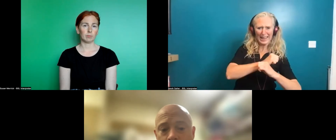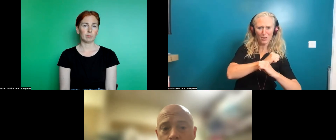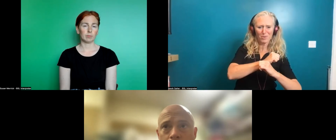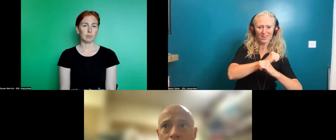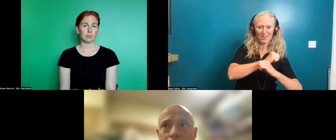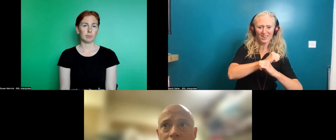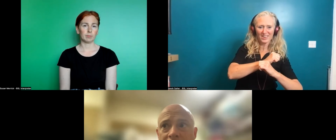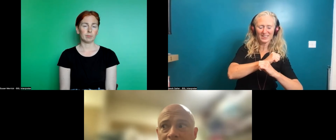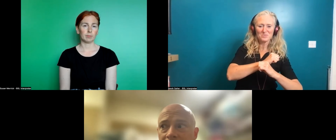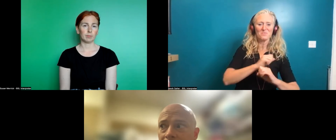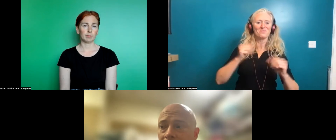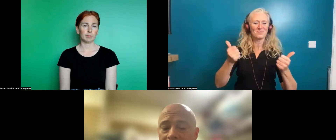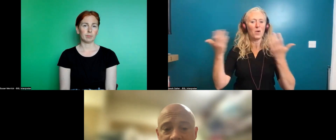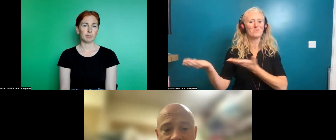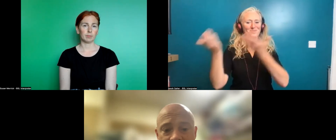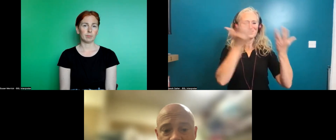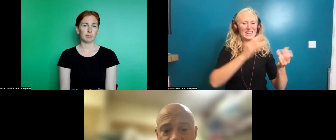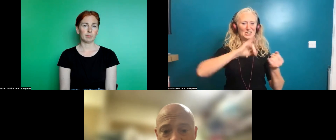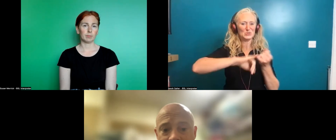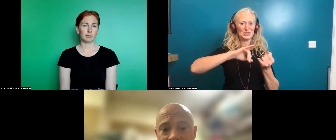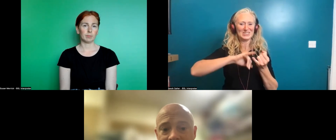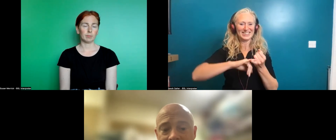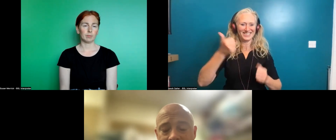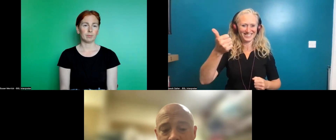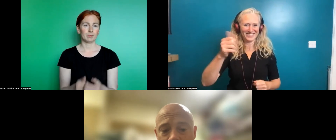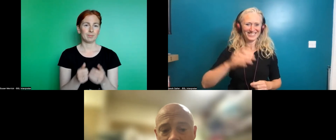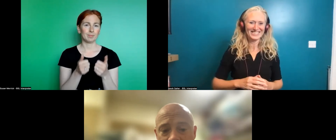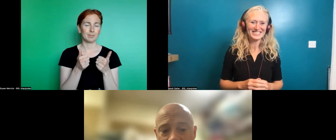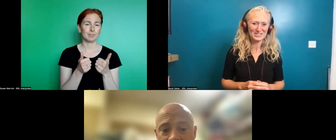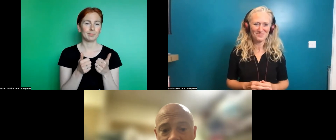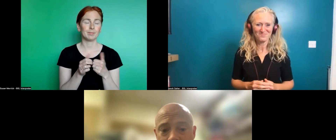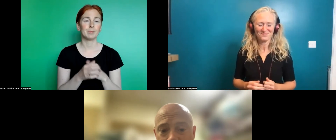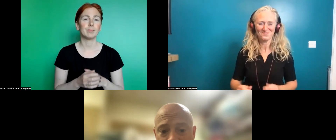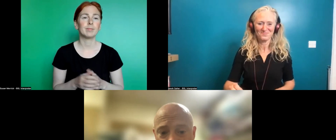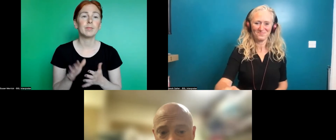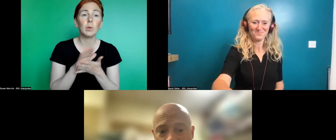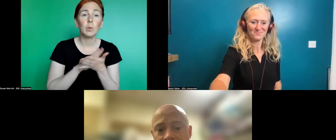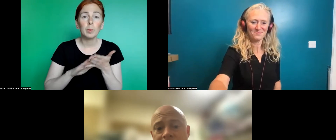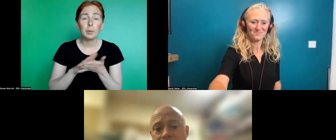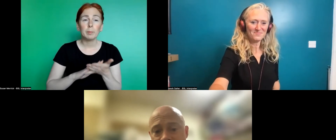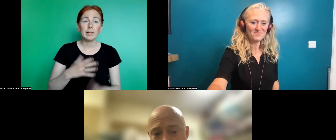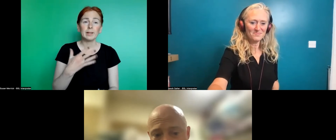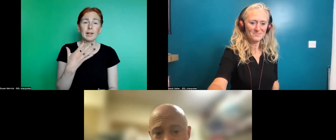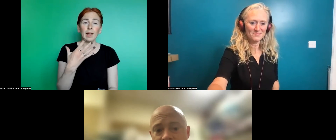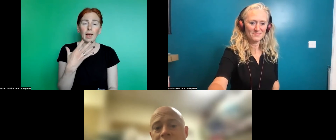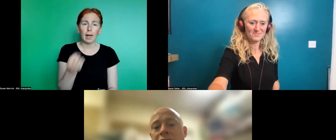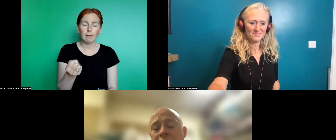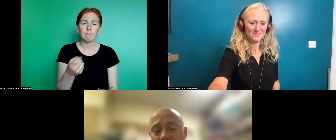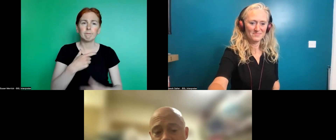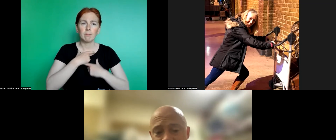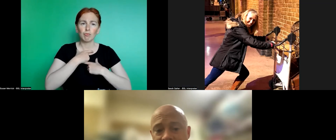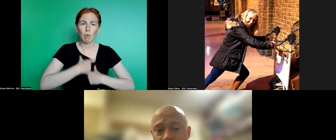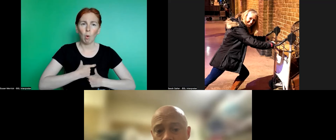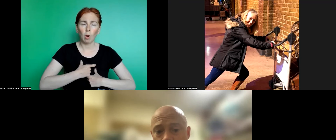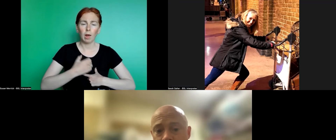role for the light entrainment that we get from our pineal gland that secretes melatonin, and